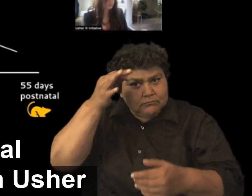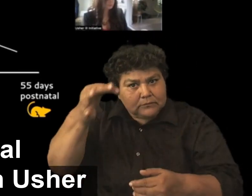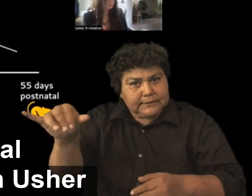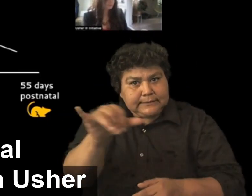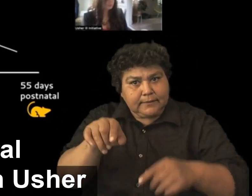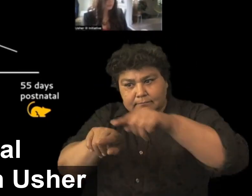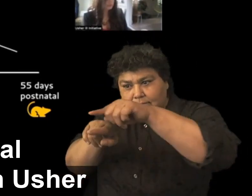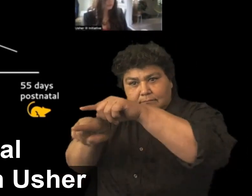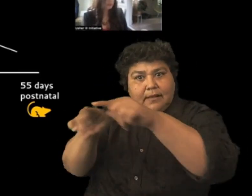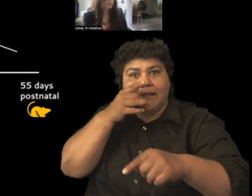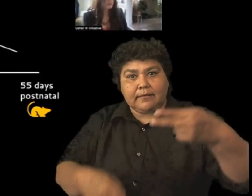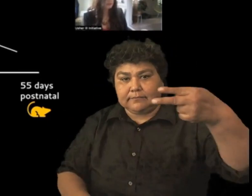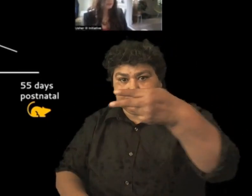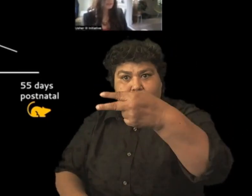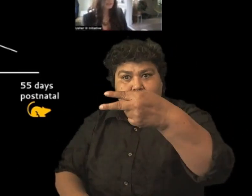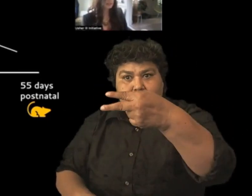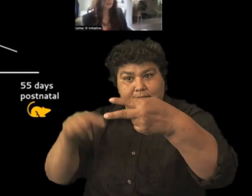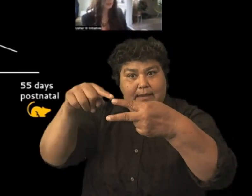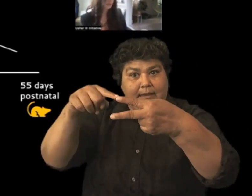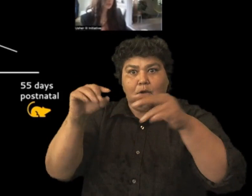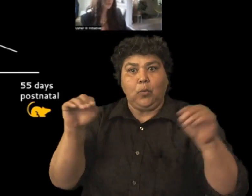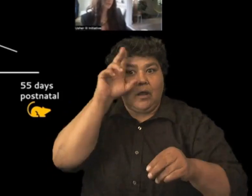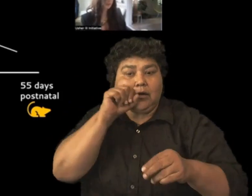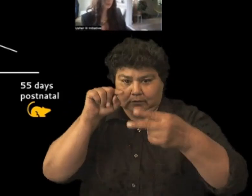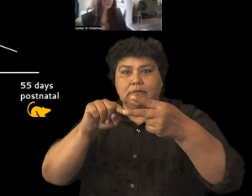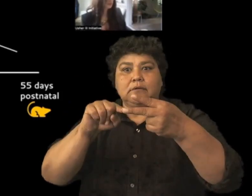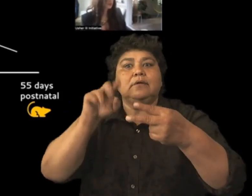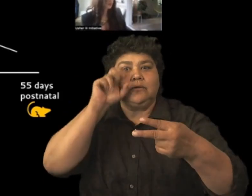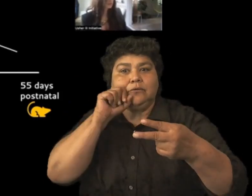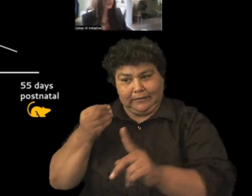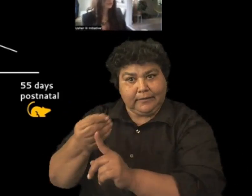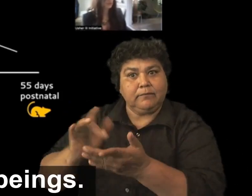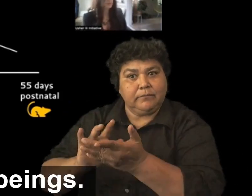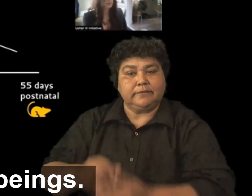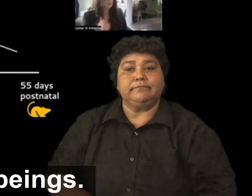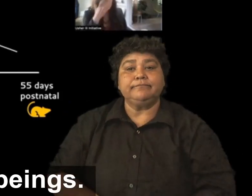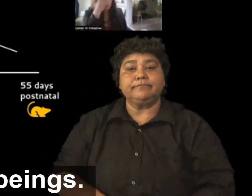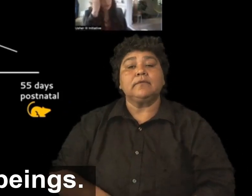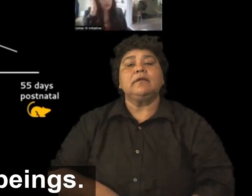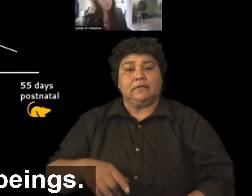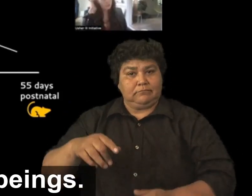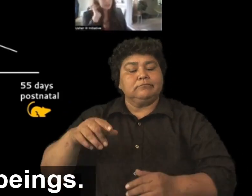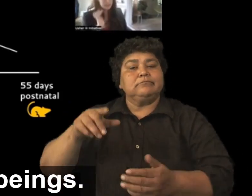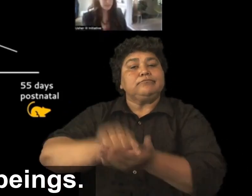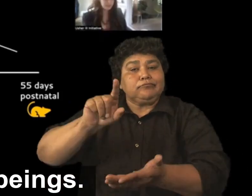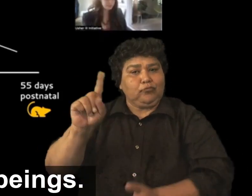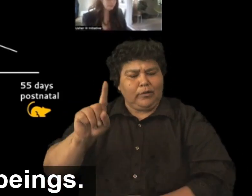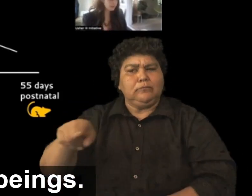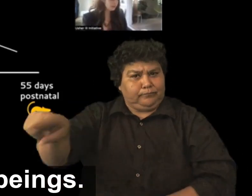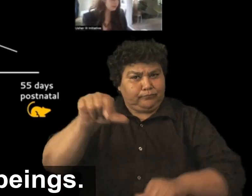control. The results of this study were published in the peer-reviewed journal Nature Chemical Biology in